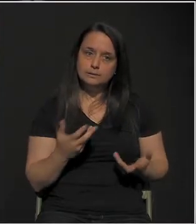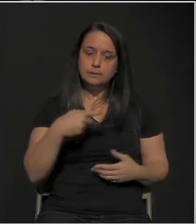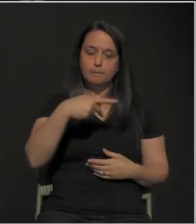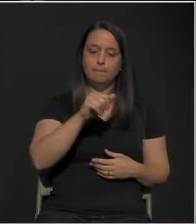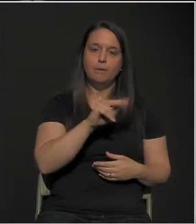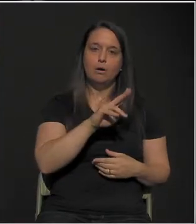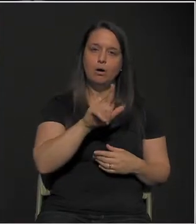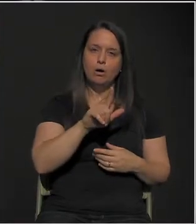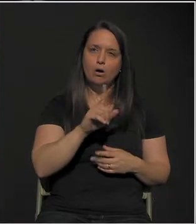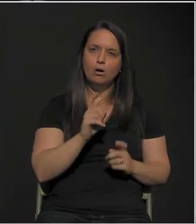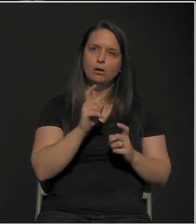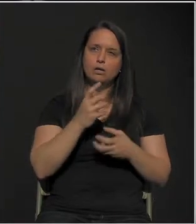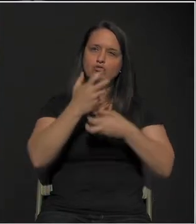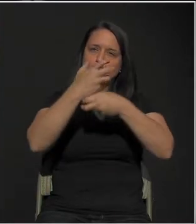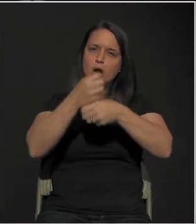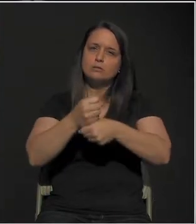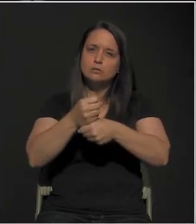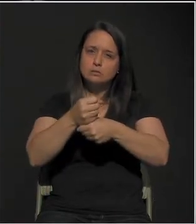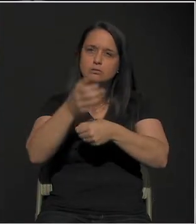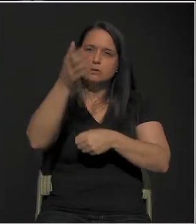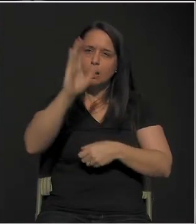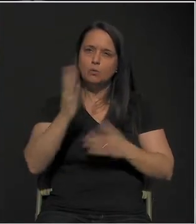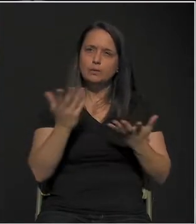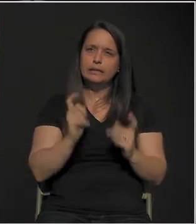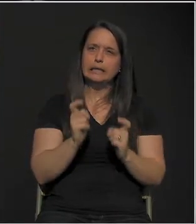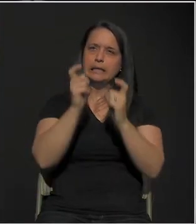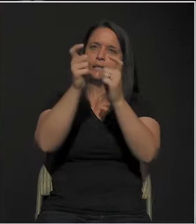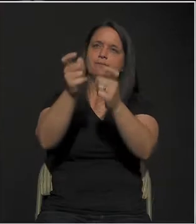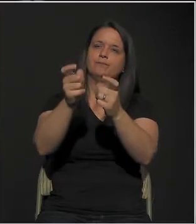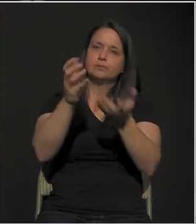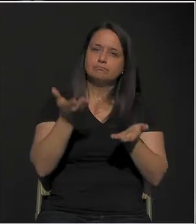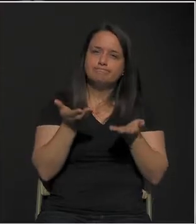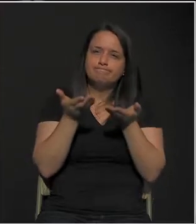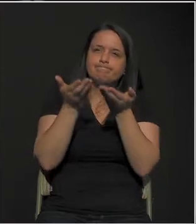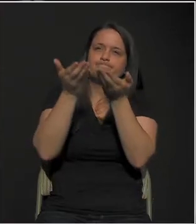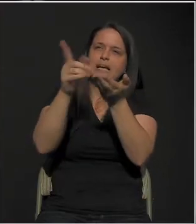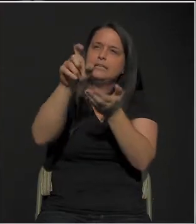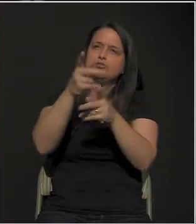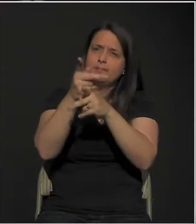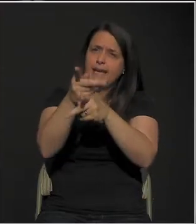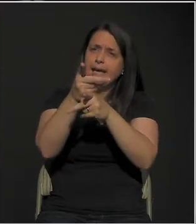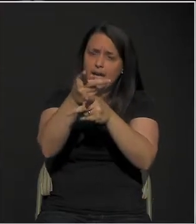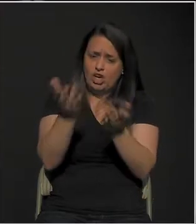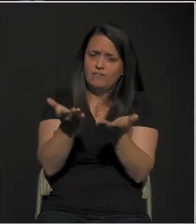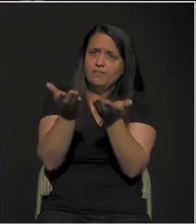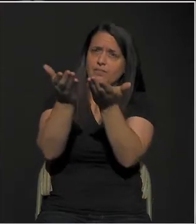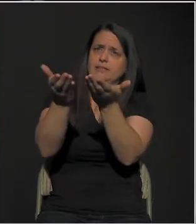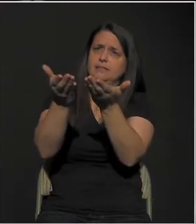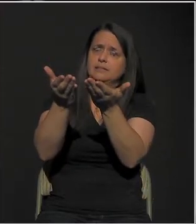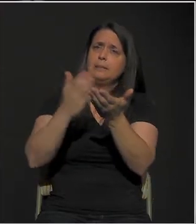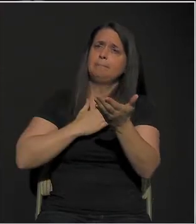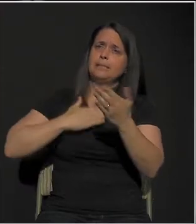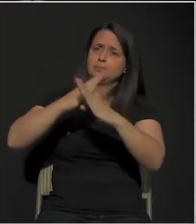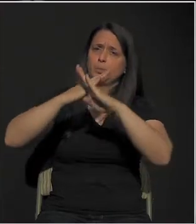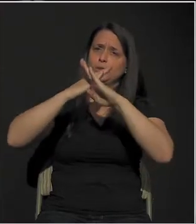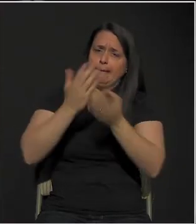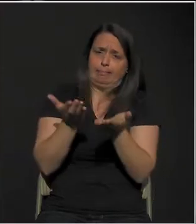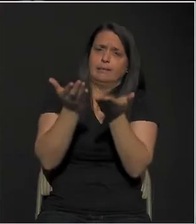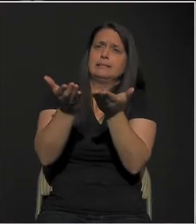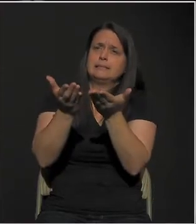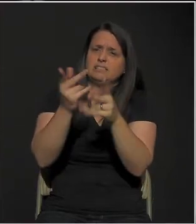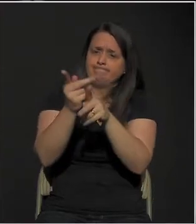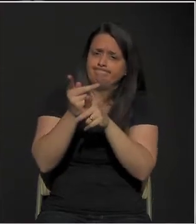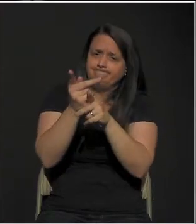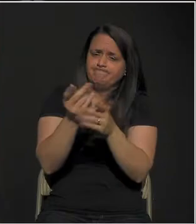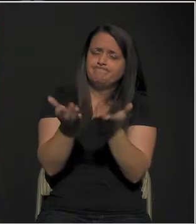entrust to God? What did he give to God to say, God, I need you to take care of this. God, I need you to protect this. God, I need you to nurture